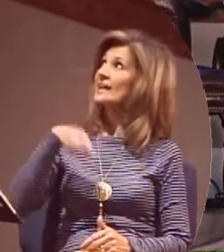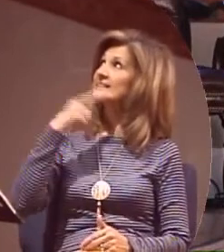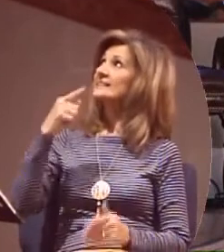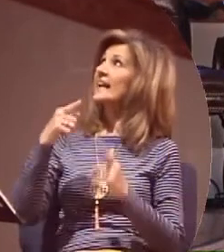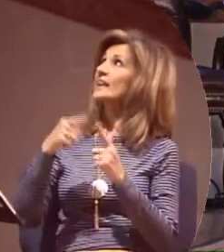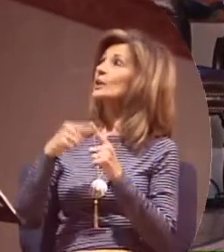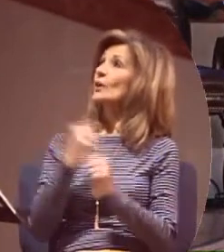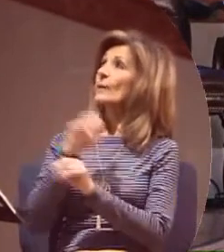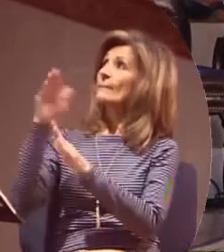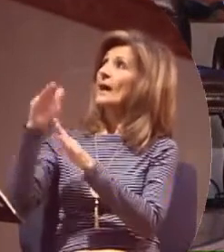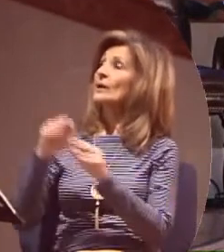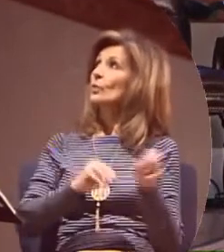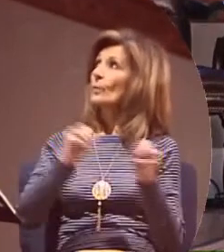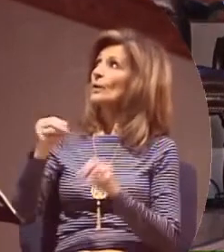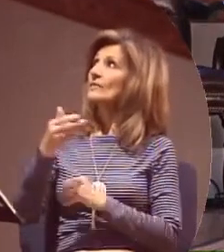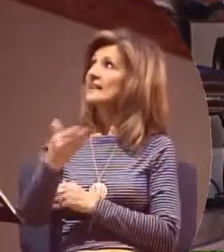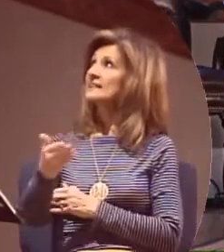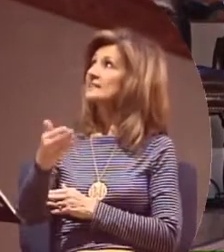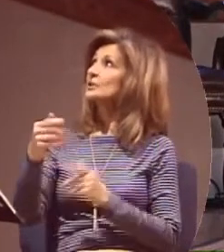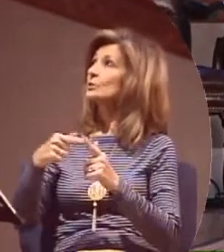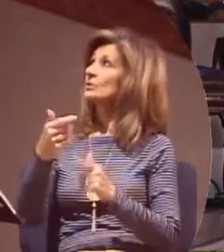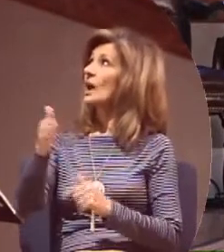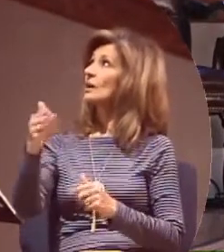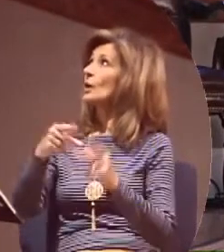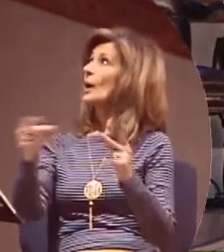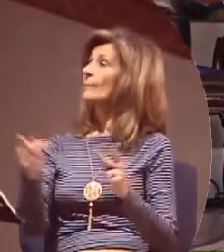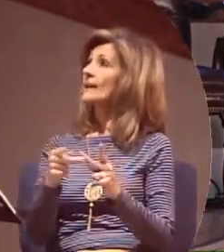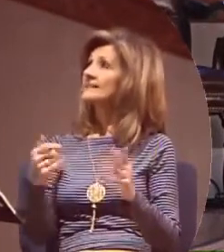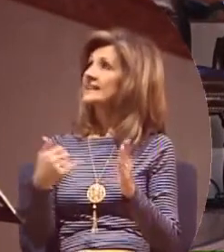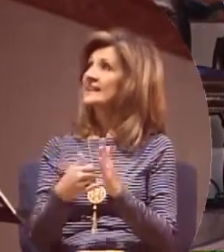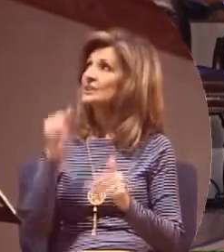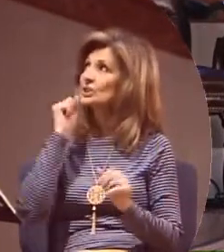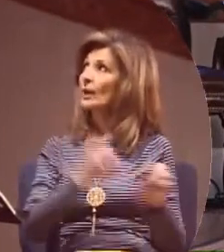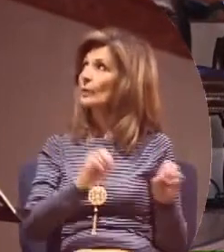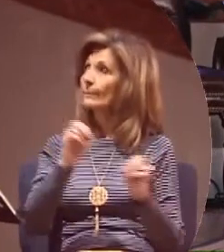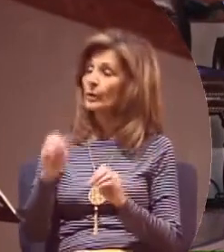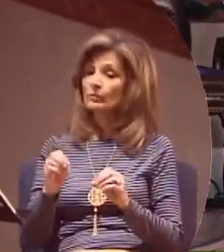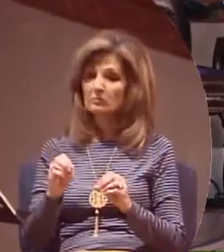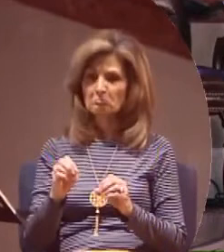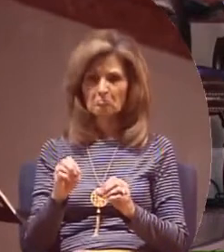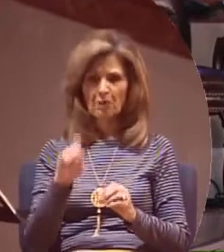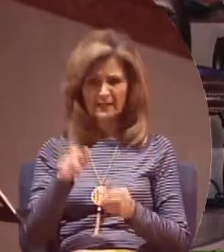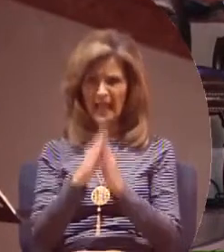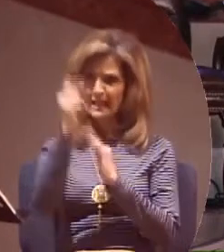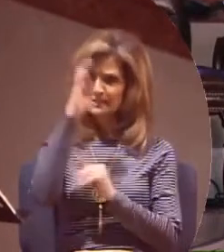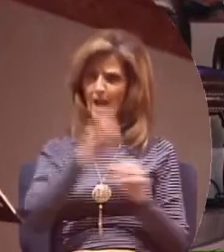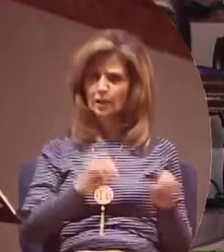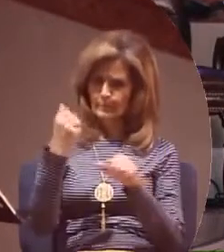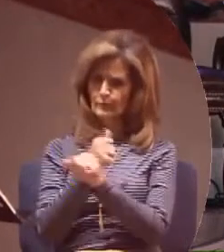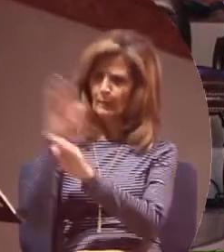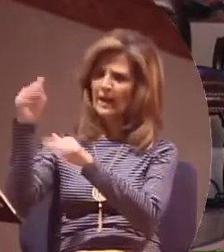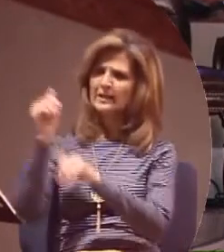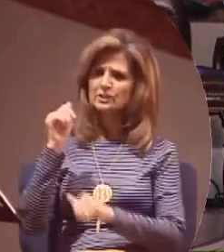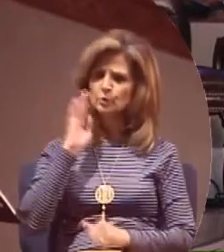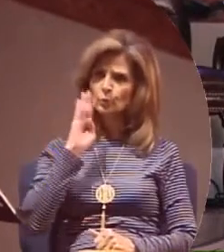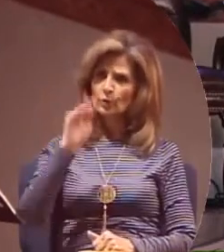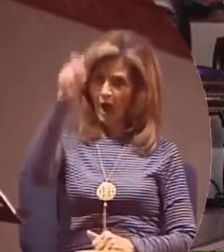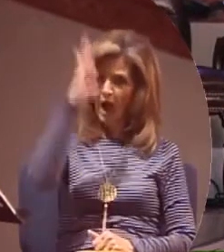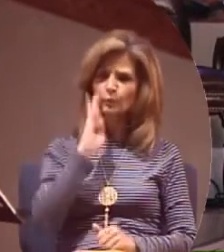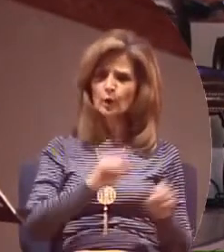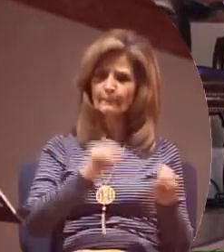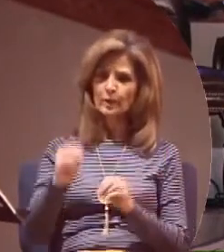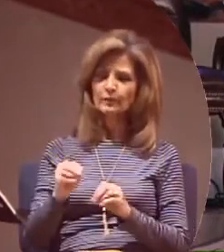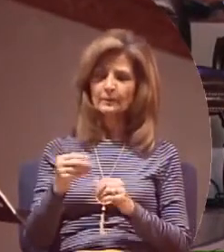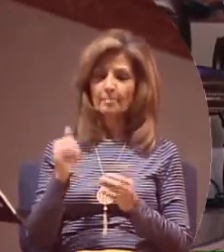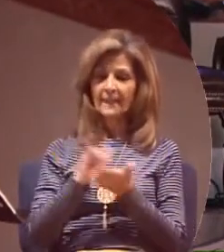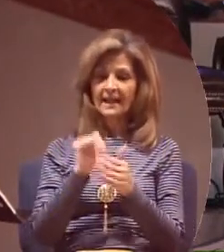you." Man, she thought, good night. All I got to do is have faith, ask God to move the mountain, and He'll do it. So that night, before she went to bed, she got down on her knees,